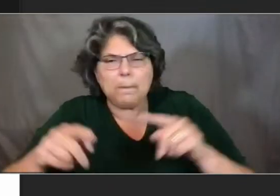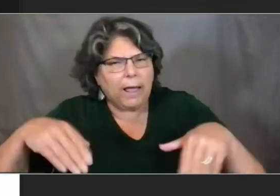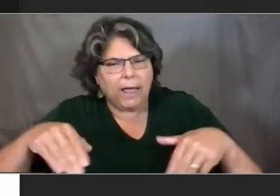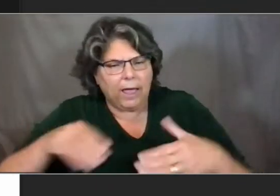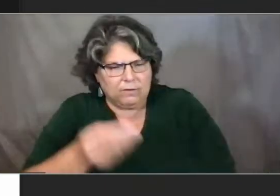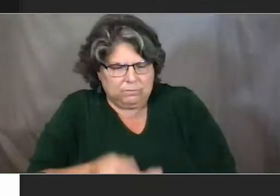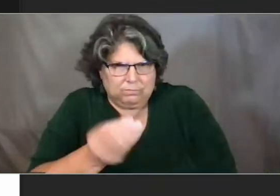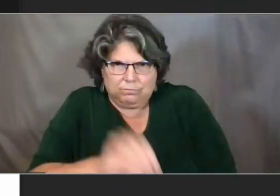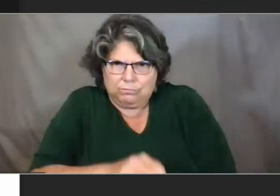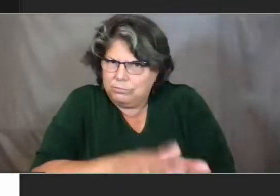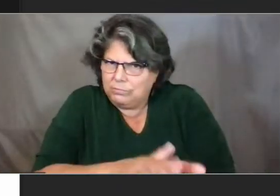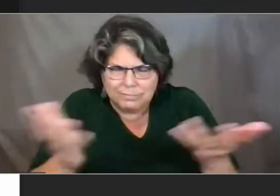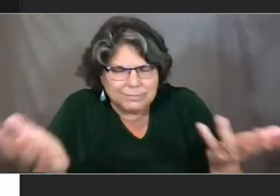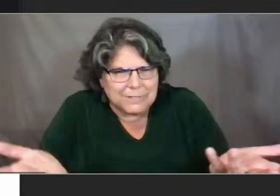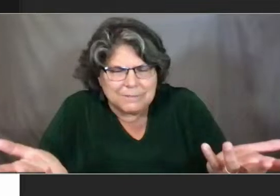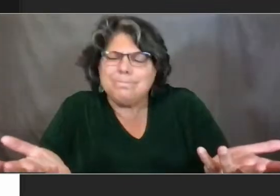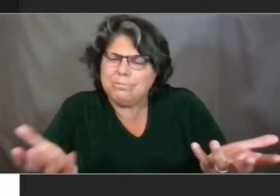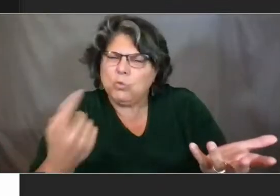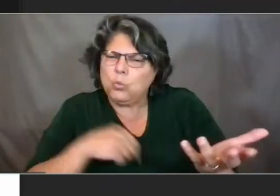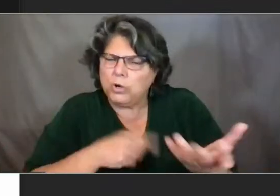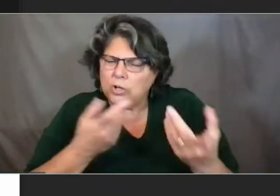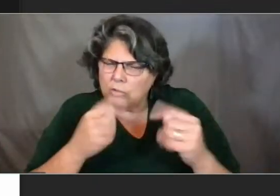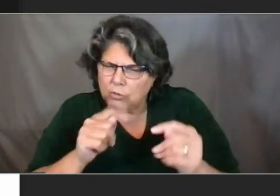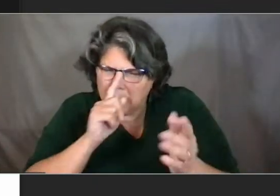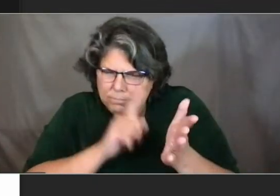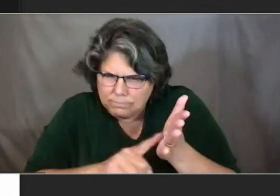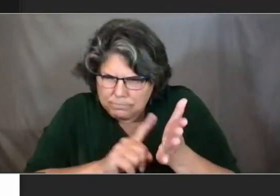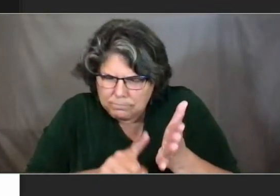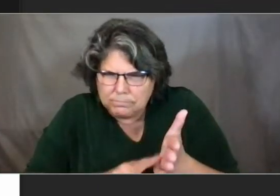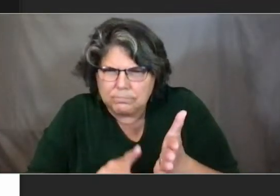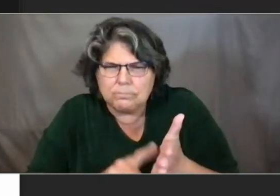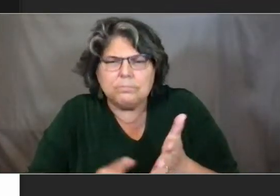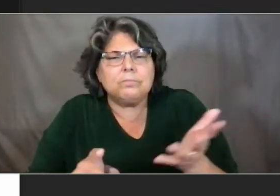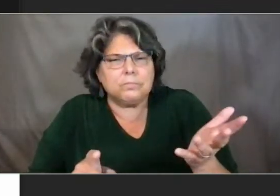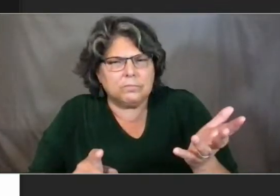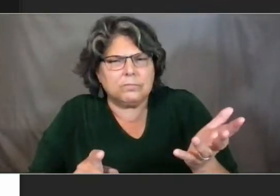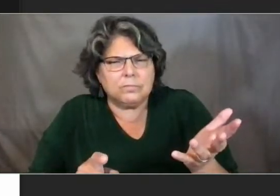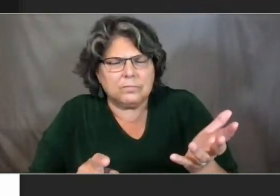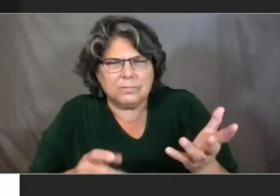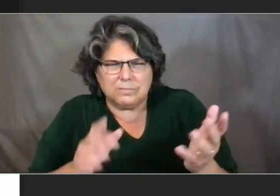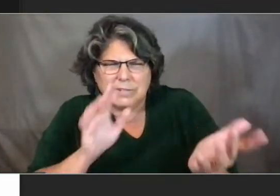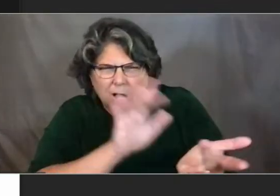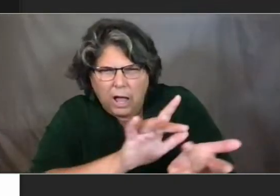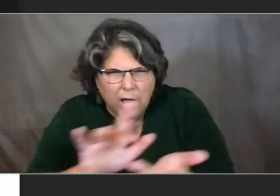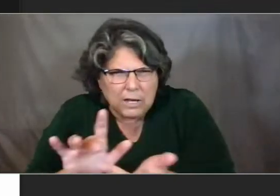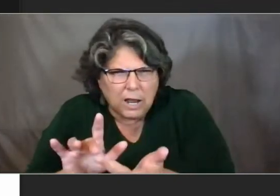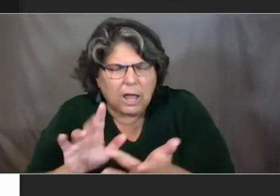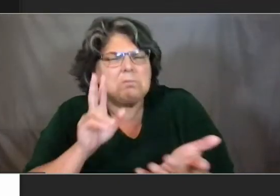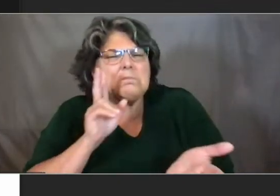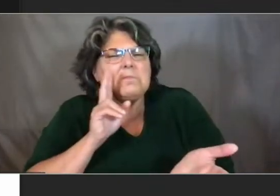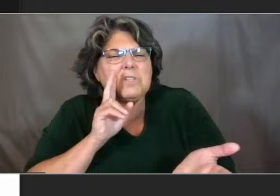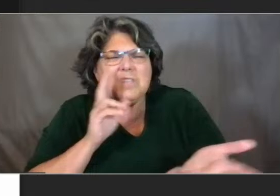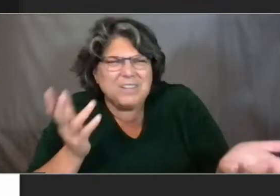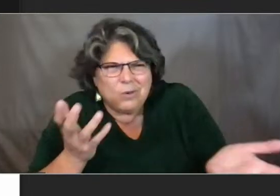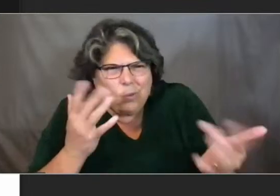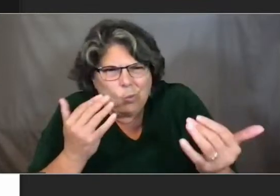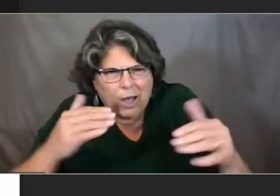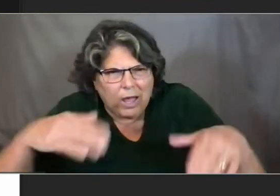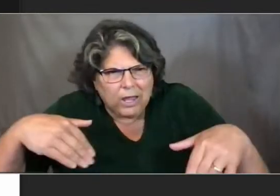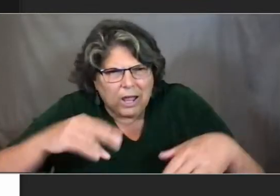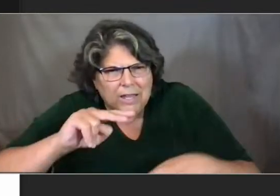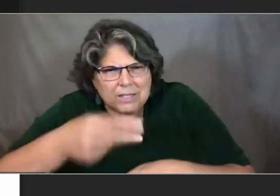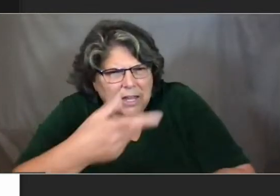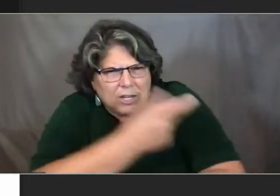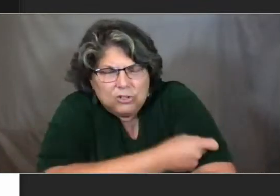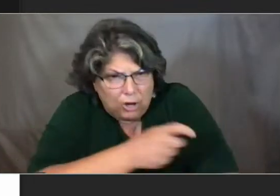it? So we're going to start trying to track down these folks with some of their contact information to find out what happened, and